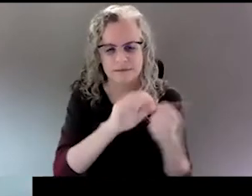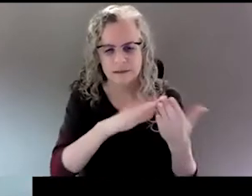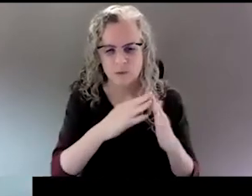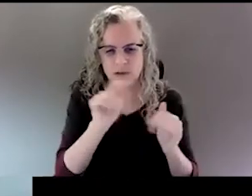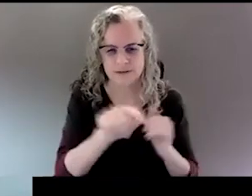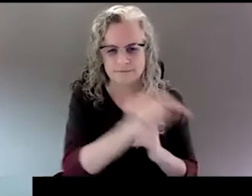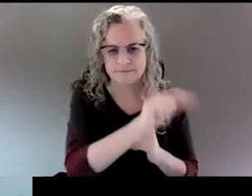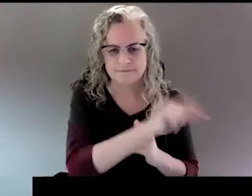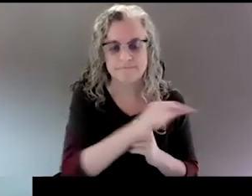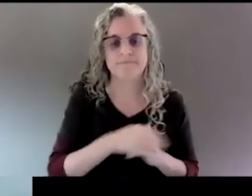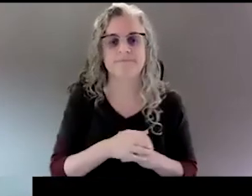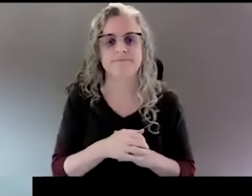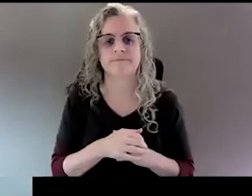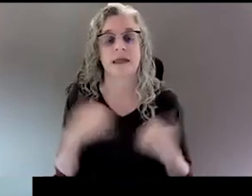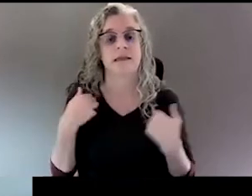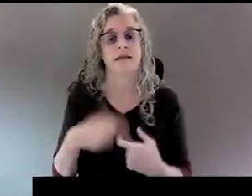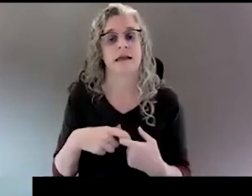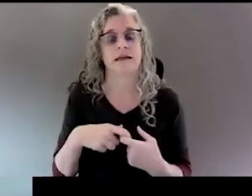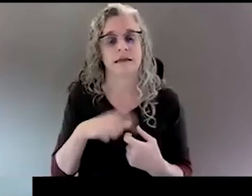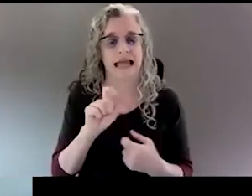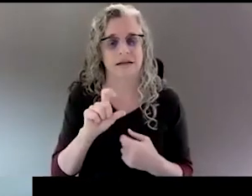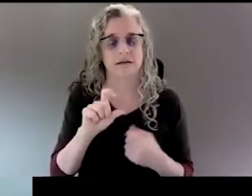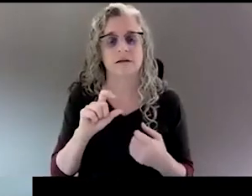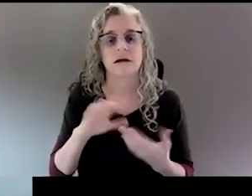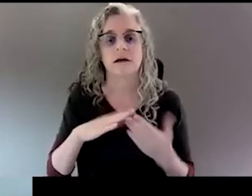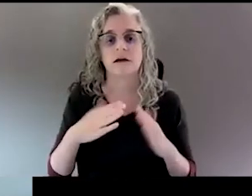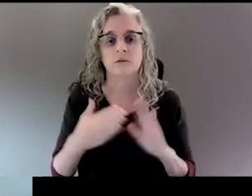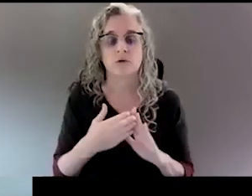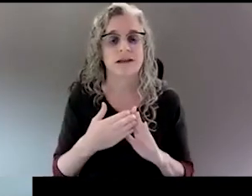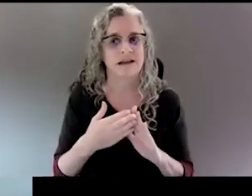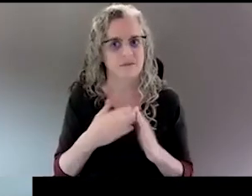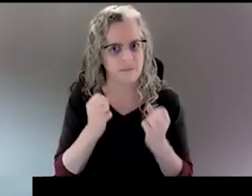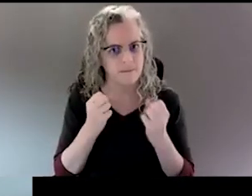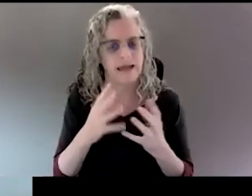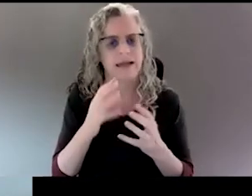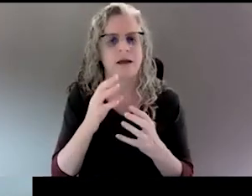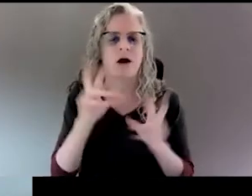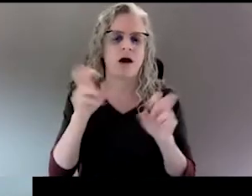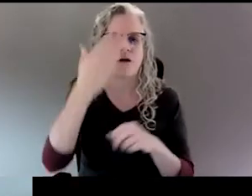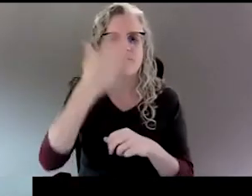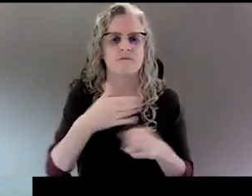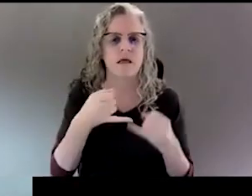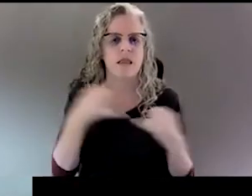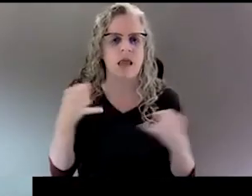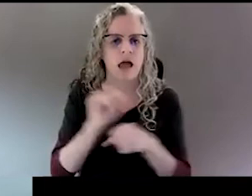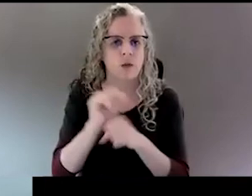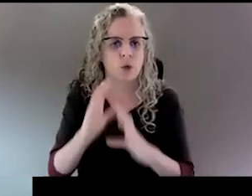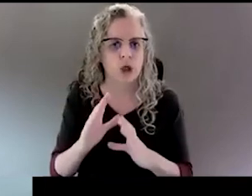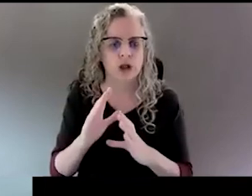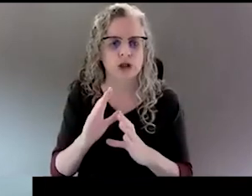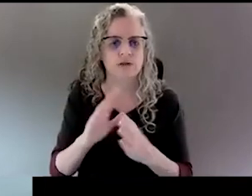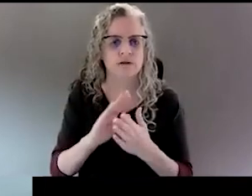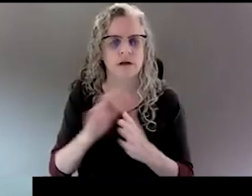community the people working as frontline workers and getting sick, getting paid little to no money, getting